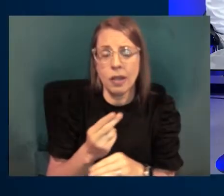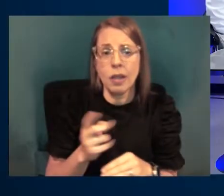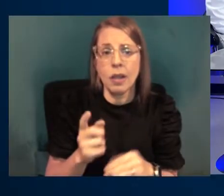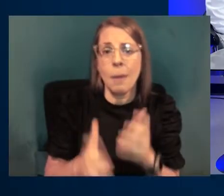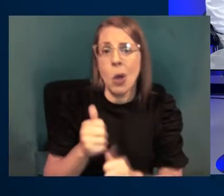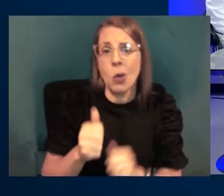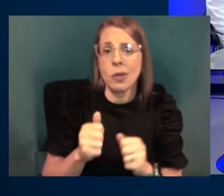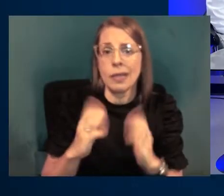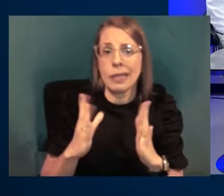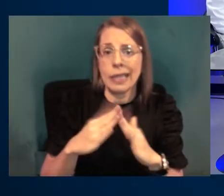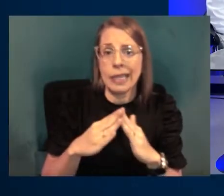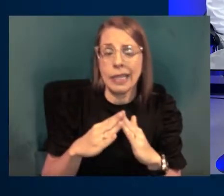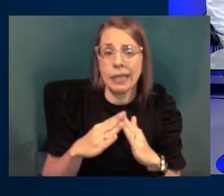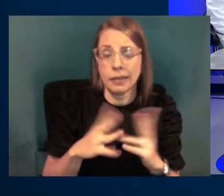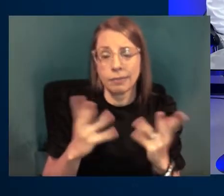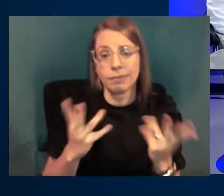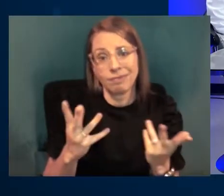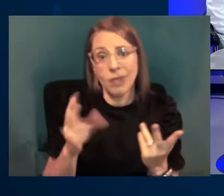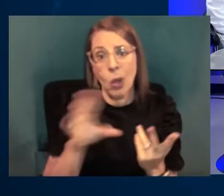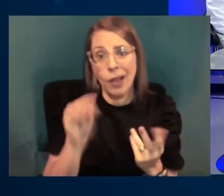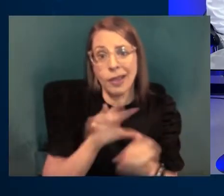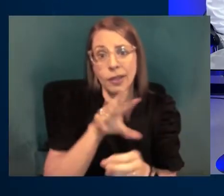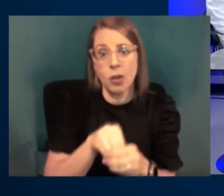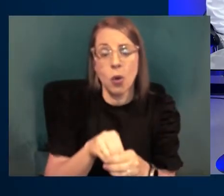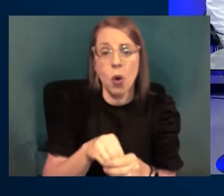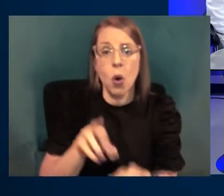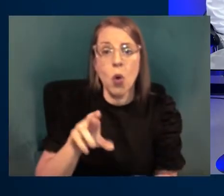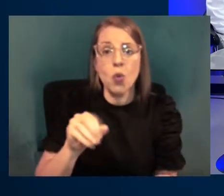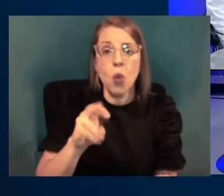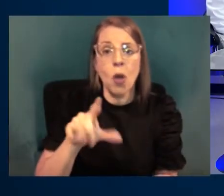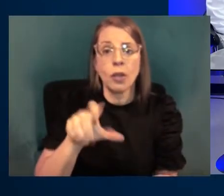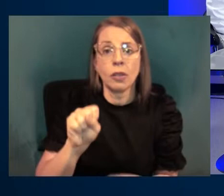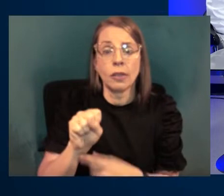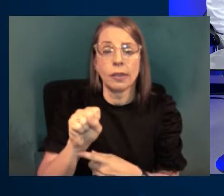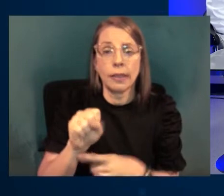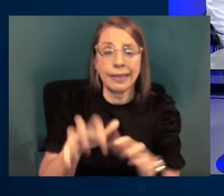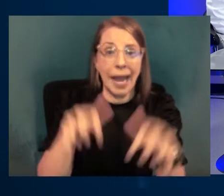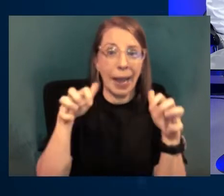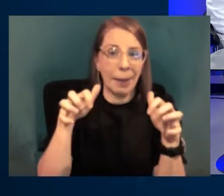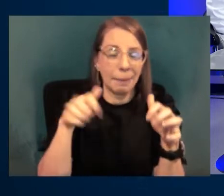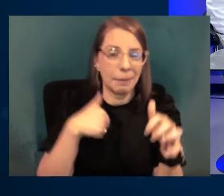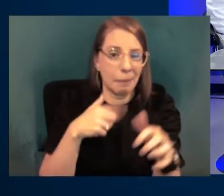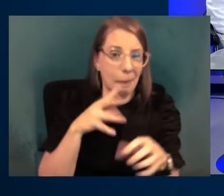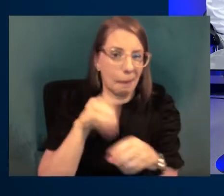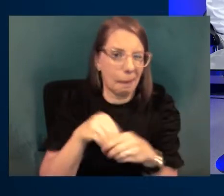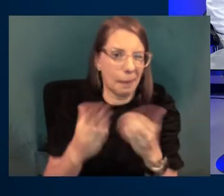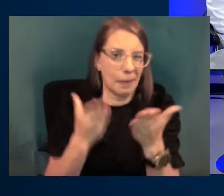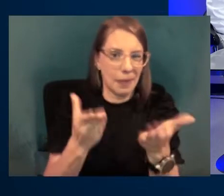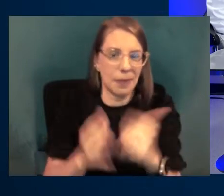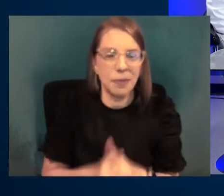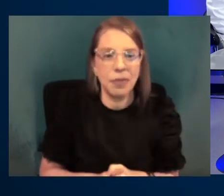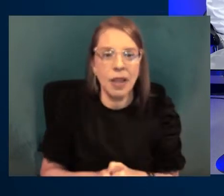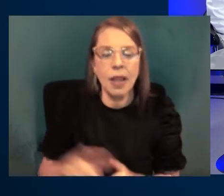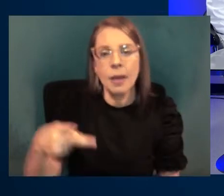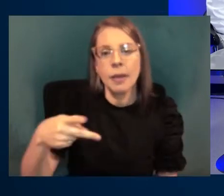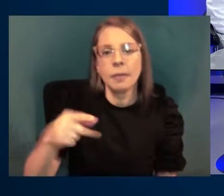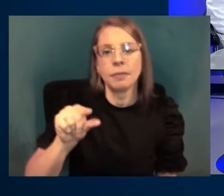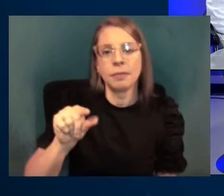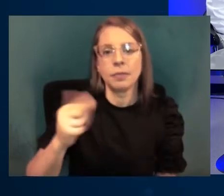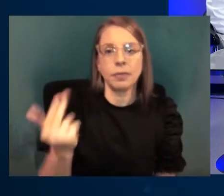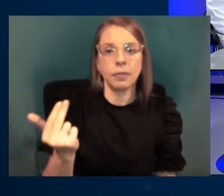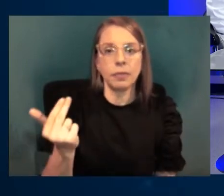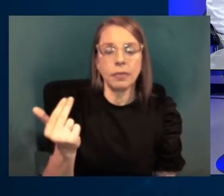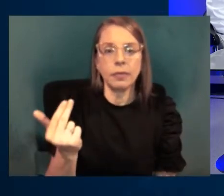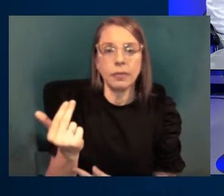Stadium. That's where I go to it. So, okay, you got a pretty cool demonstration. This is the PG-13 or R, I guess, if you don't like any violence.